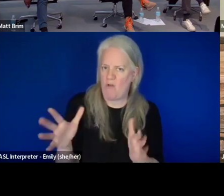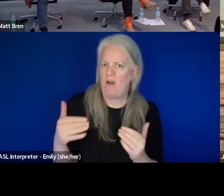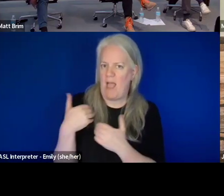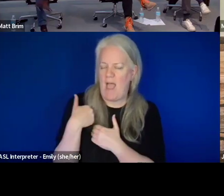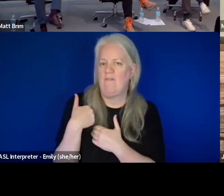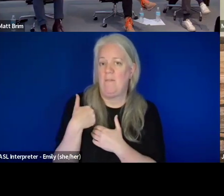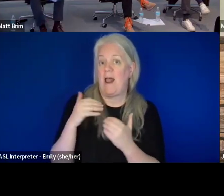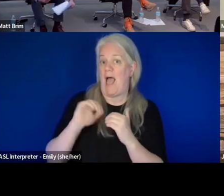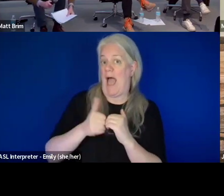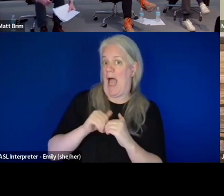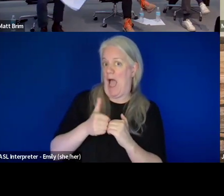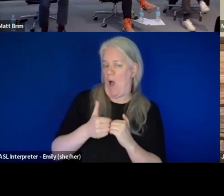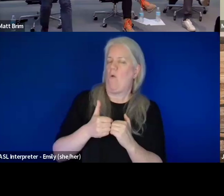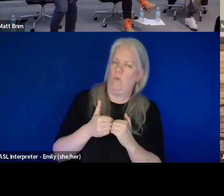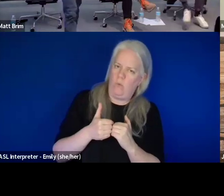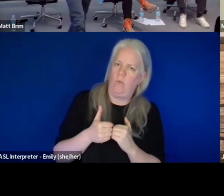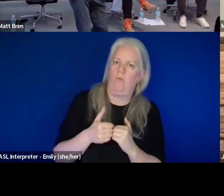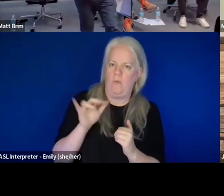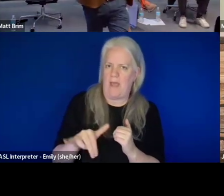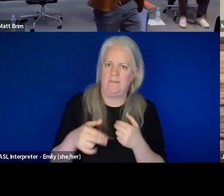we're oblivious of it.